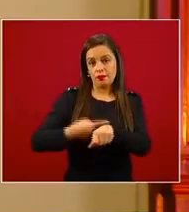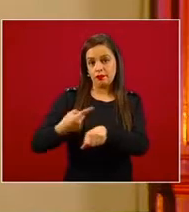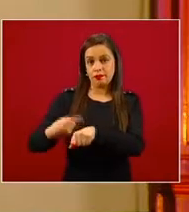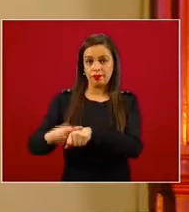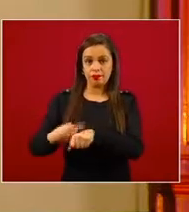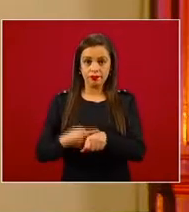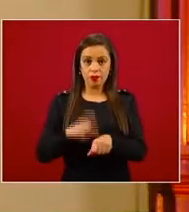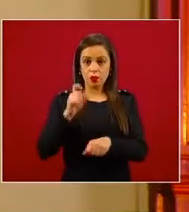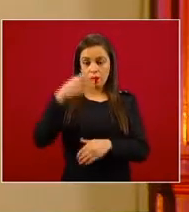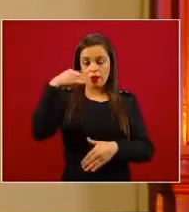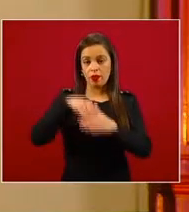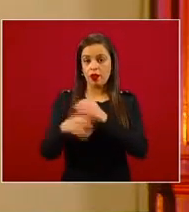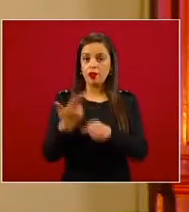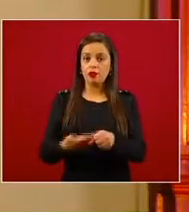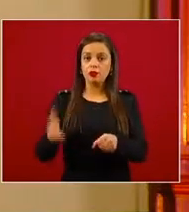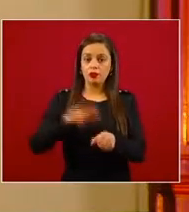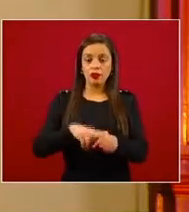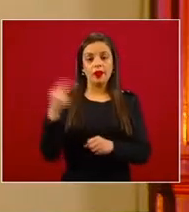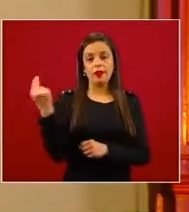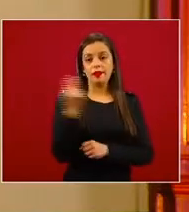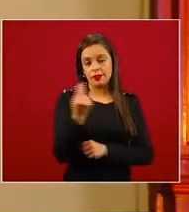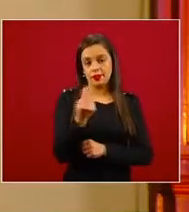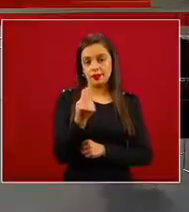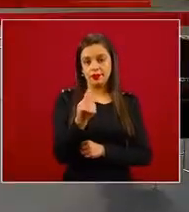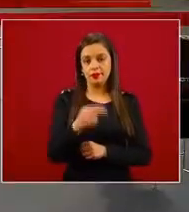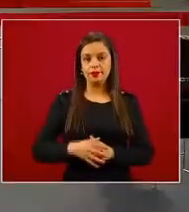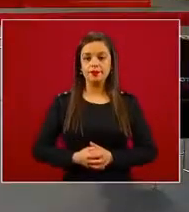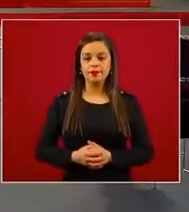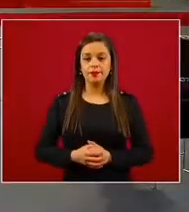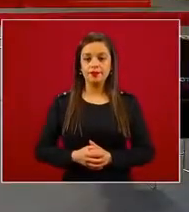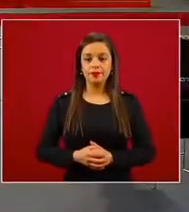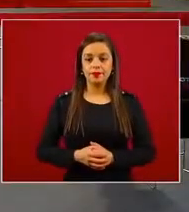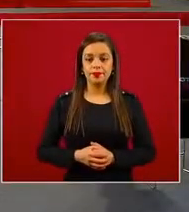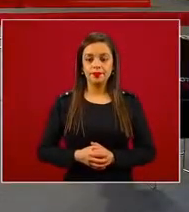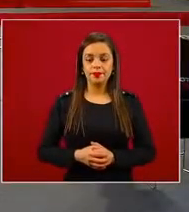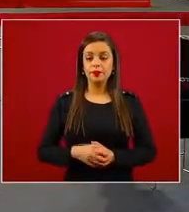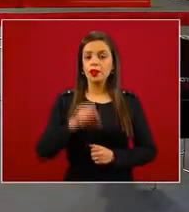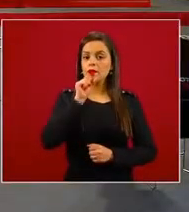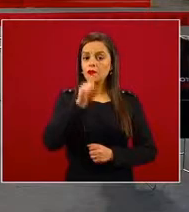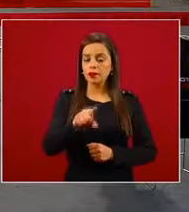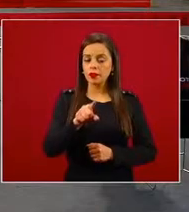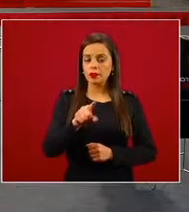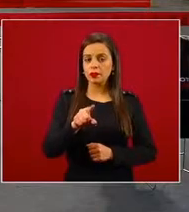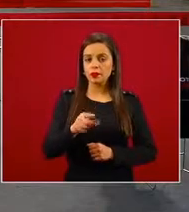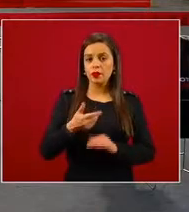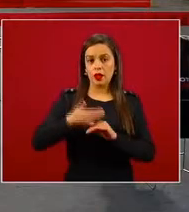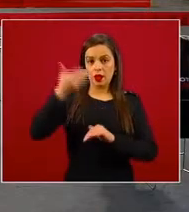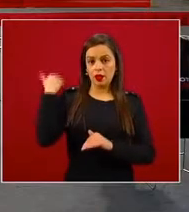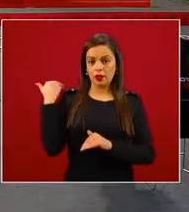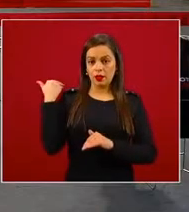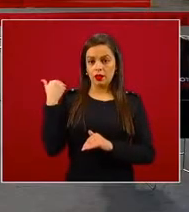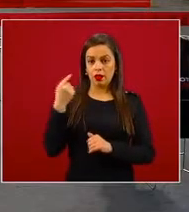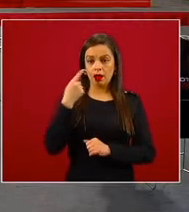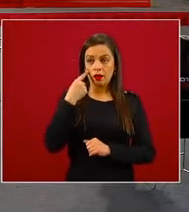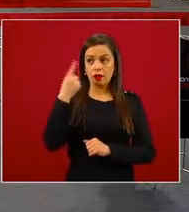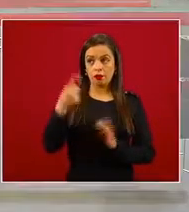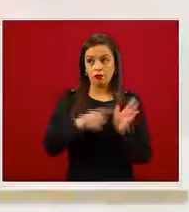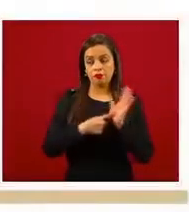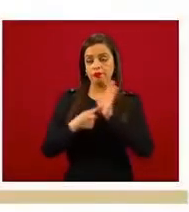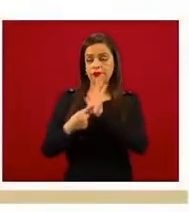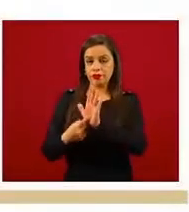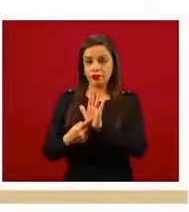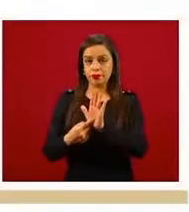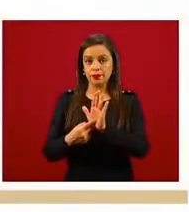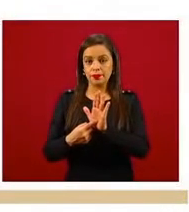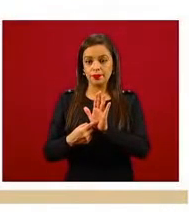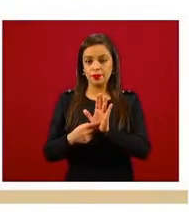momento llegan workers demandando for la this misma. particular pandemic Igual que en in order to serve presentaciones people in anteriores en need. base al panorama, están Just like we did